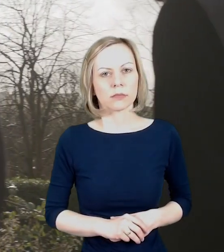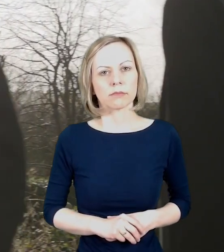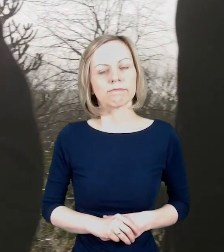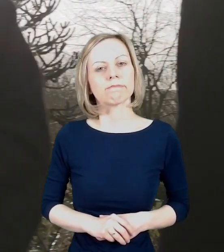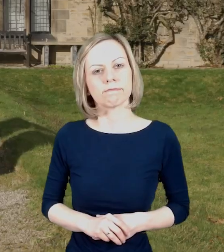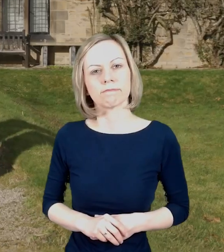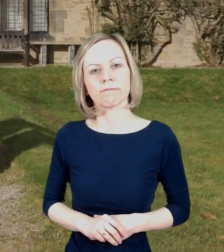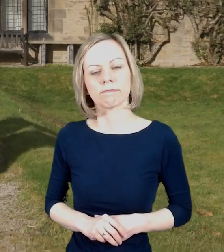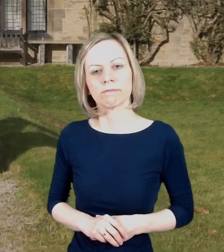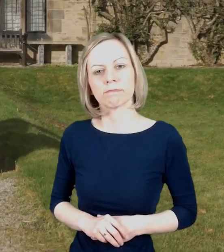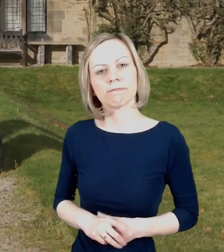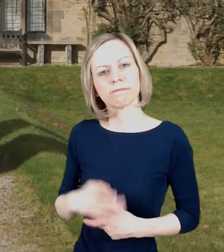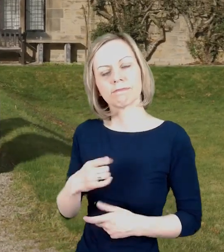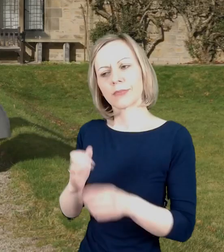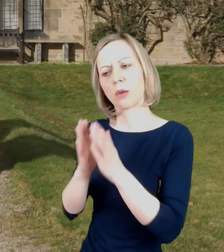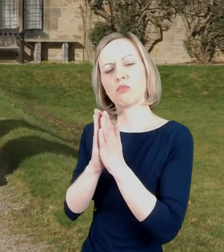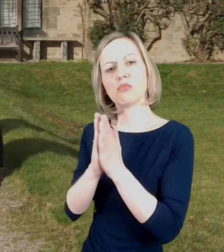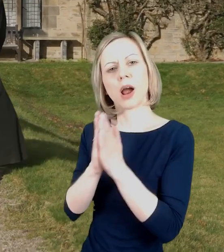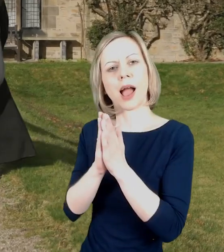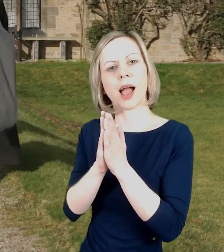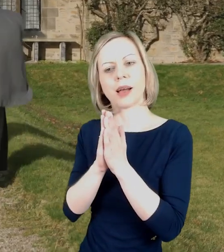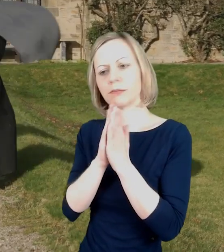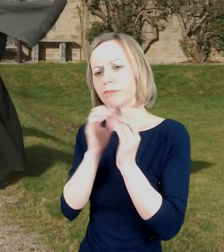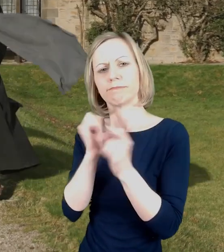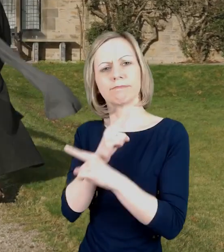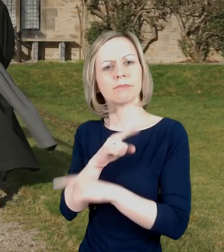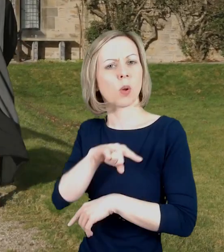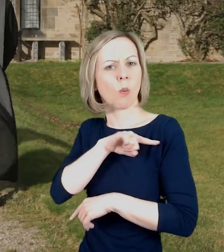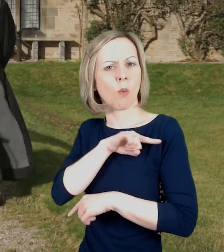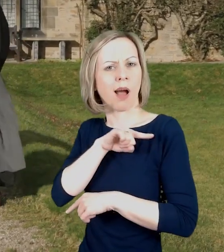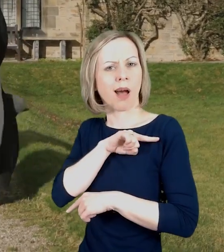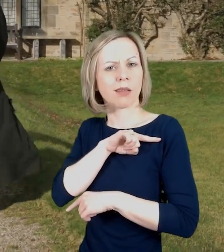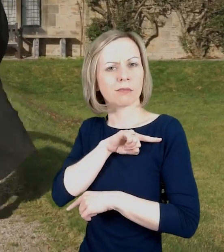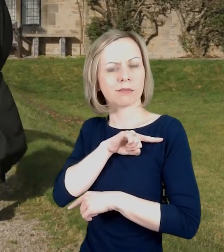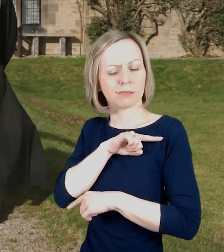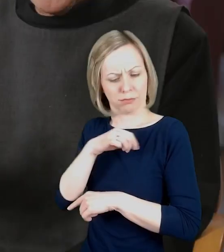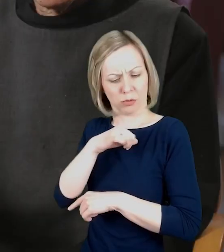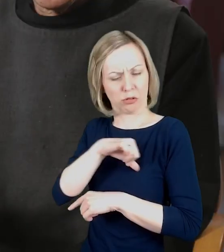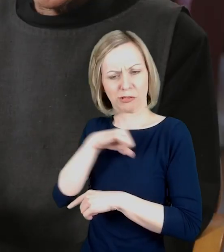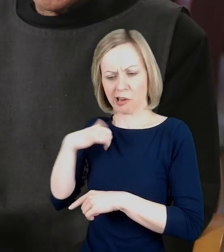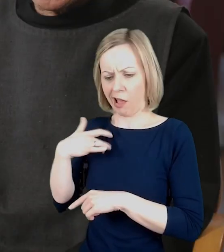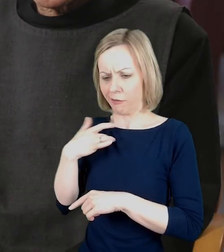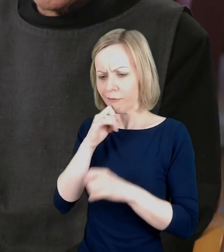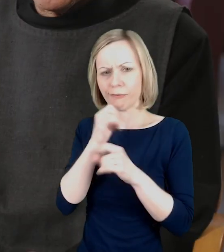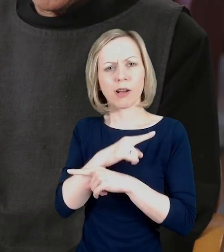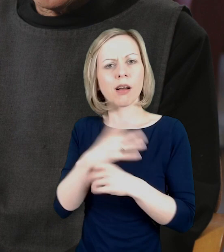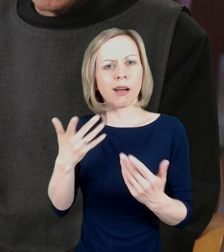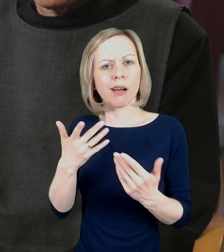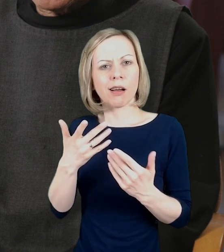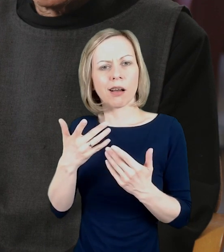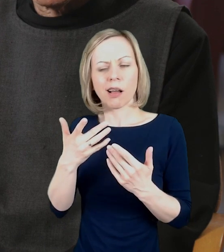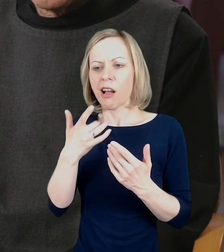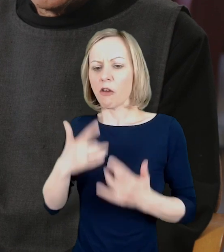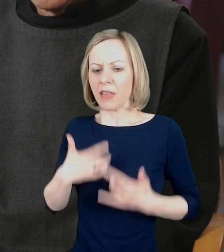One of the odd things about prayer and Christian life is it seems to go backwards. After 40 years of it,